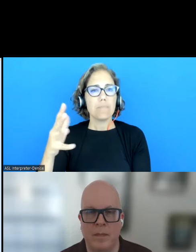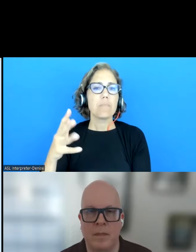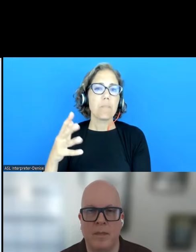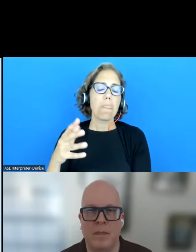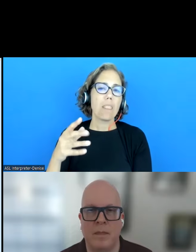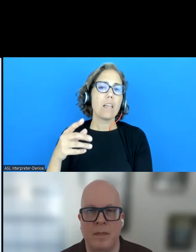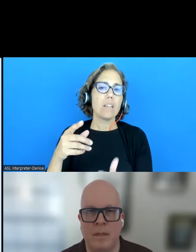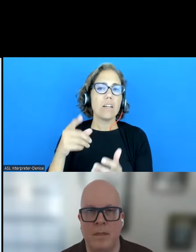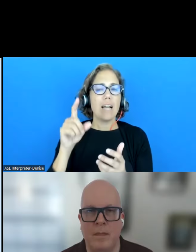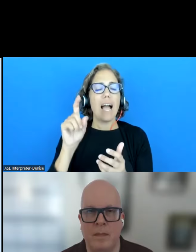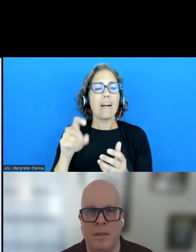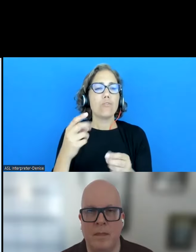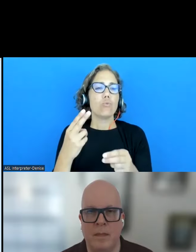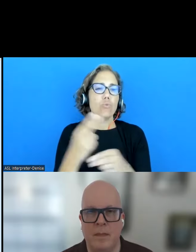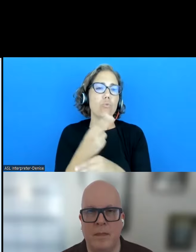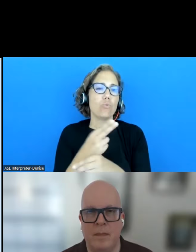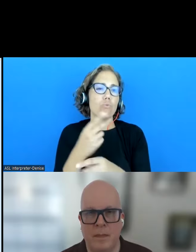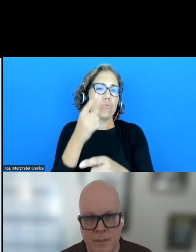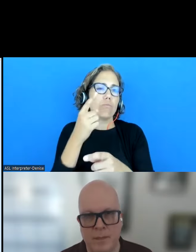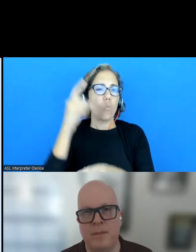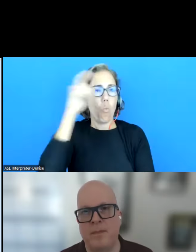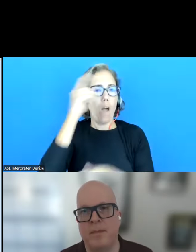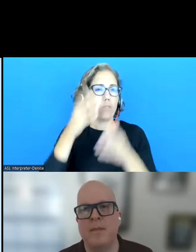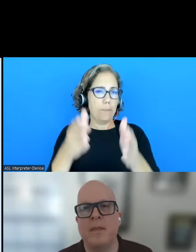in a wise way.